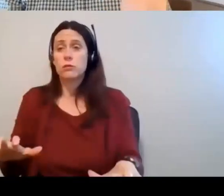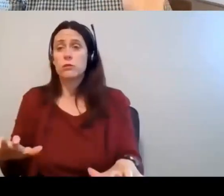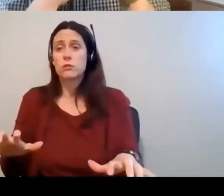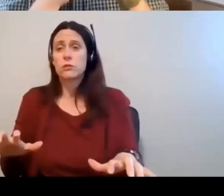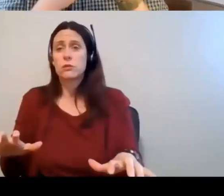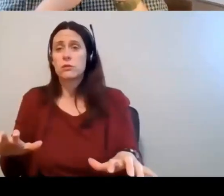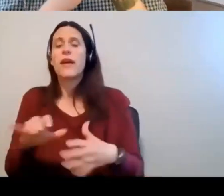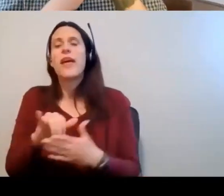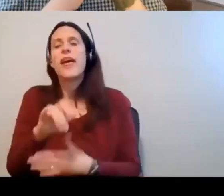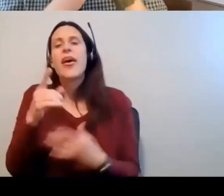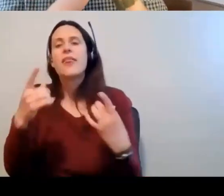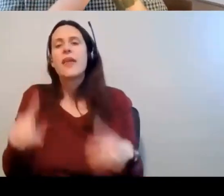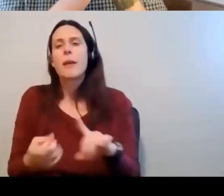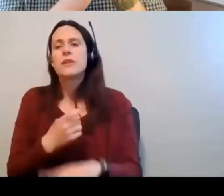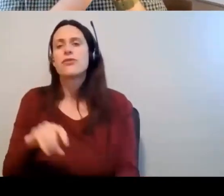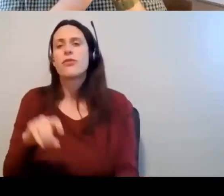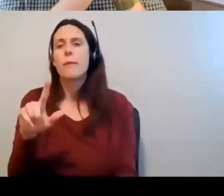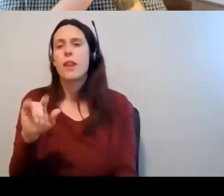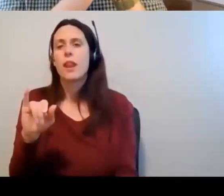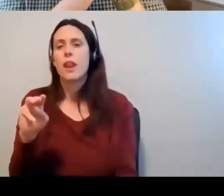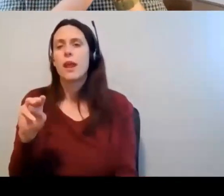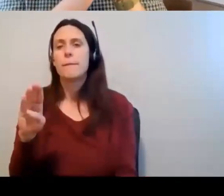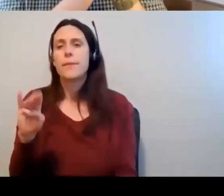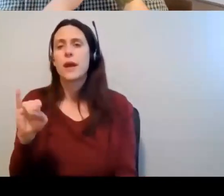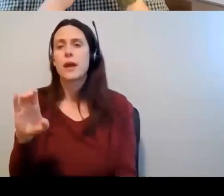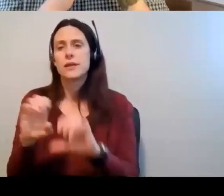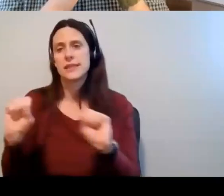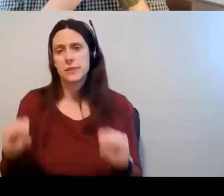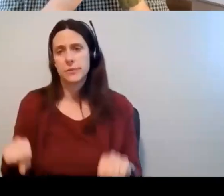That also comes from our limbic system, right?